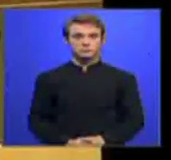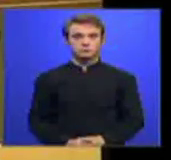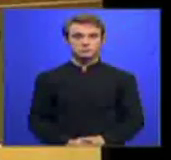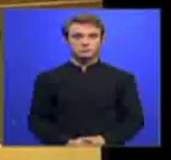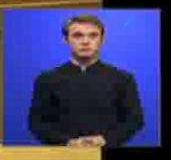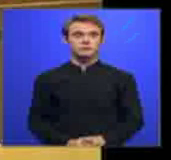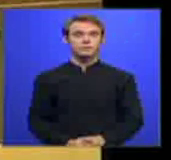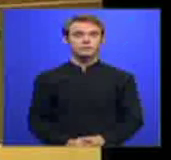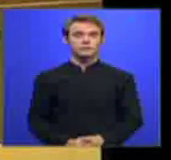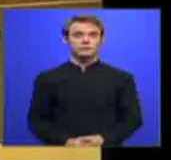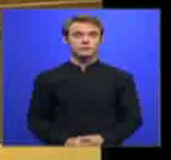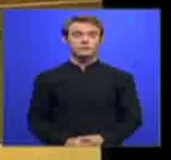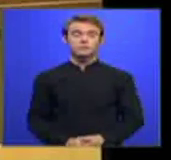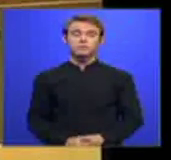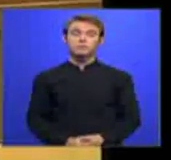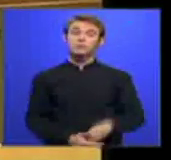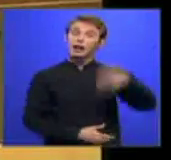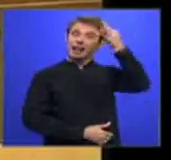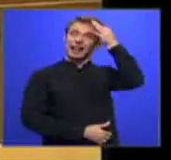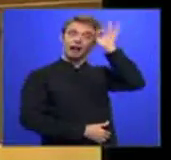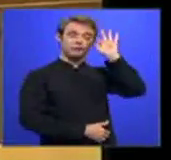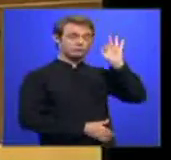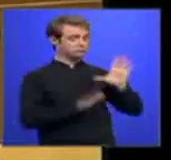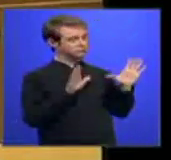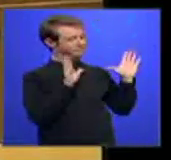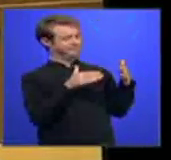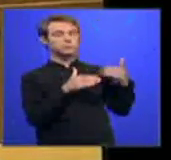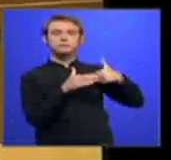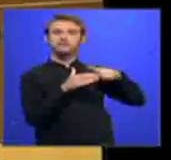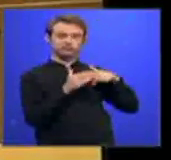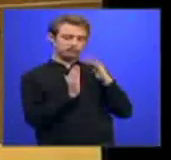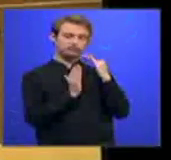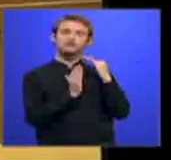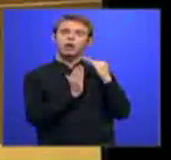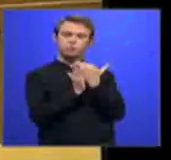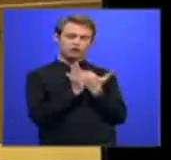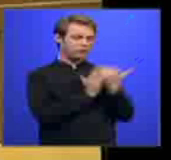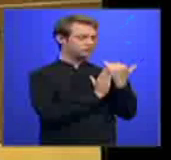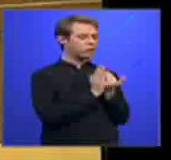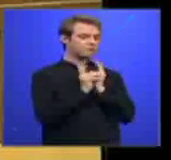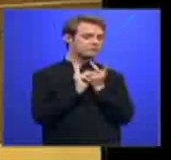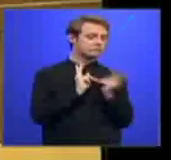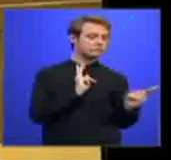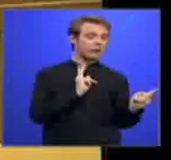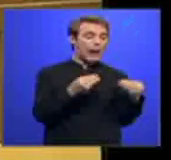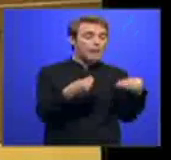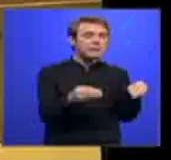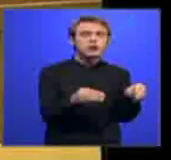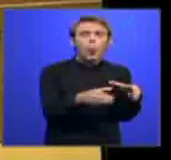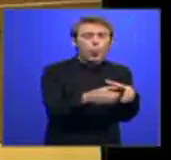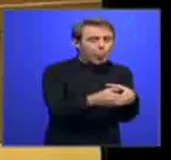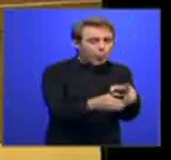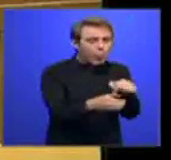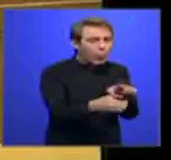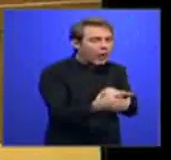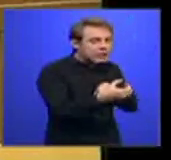Government has several programs of supporting small business. A key project for